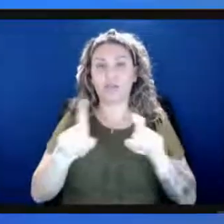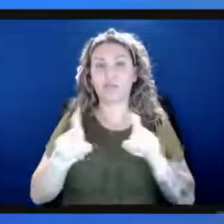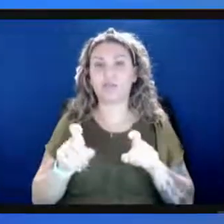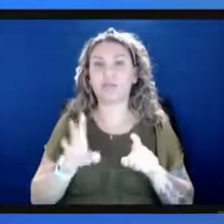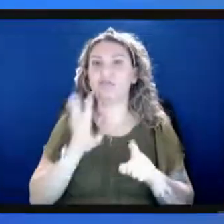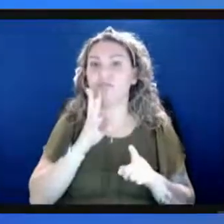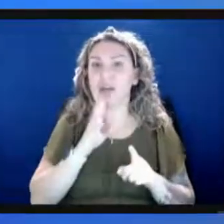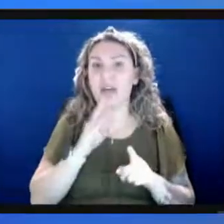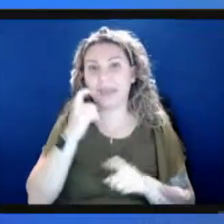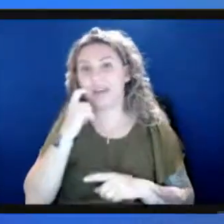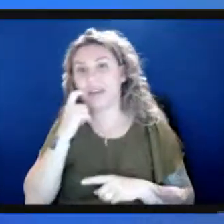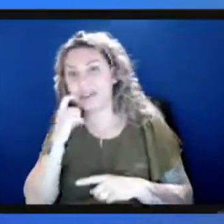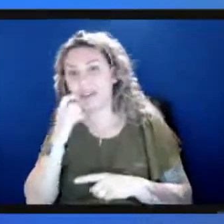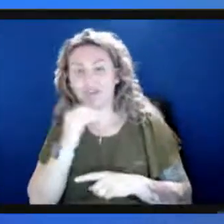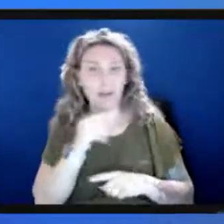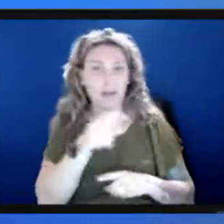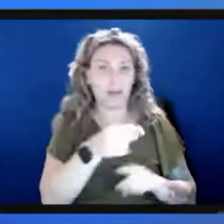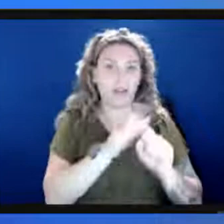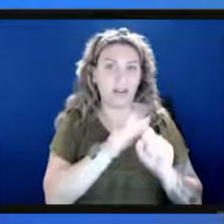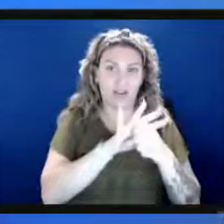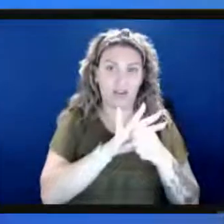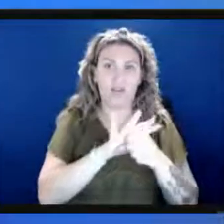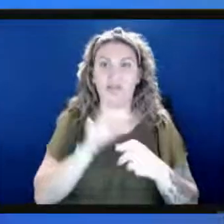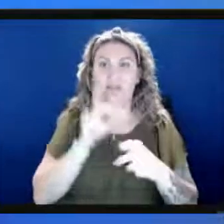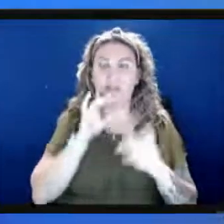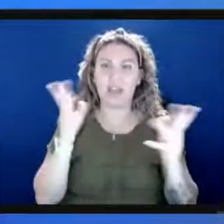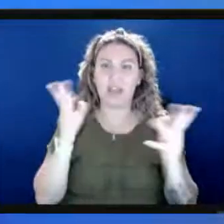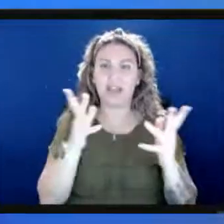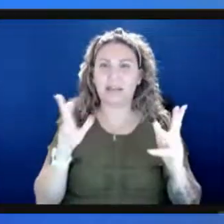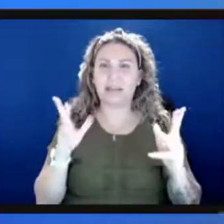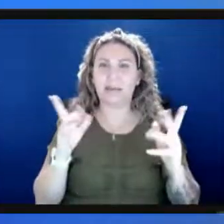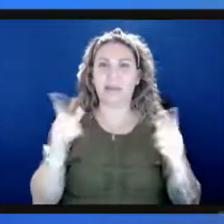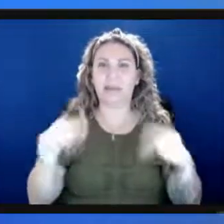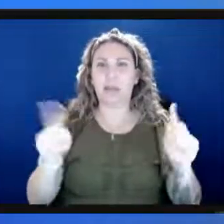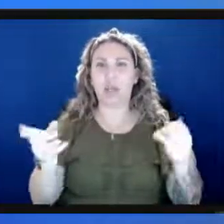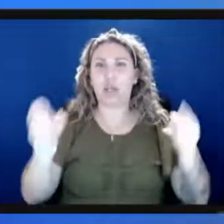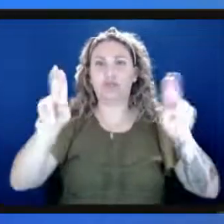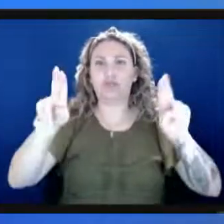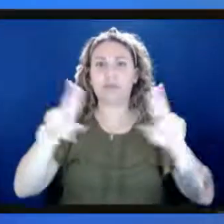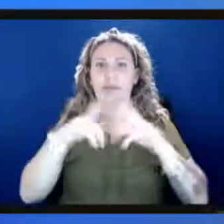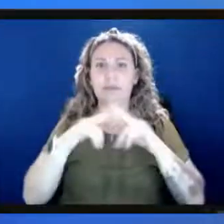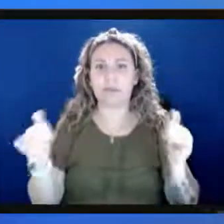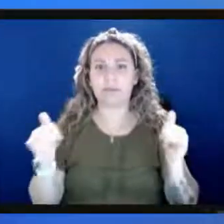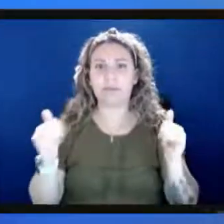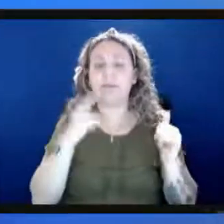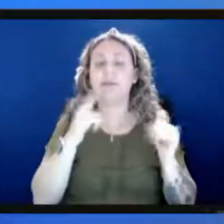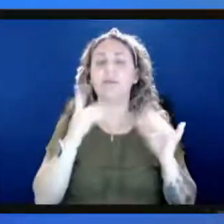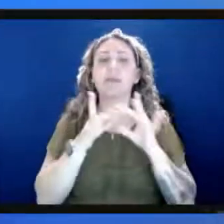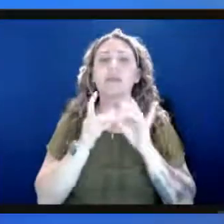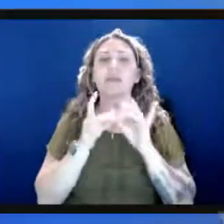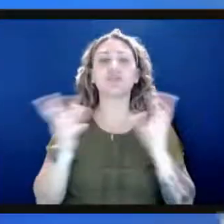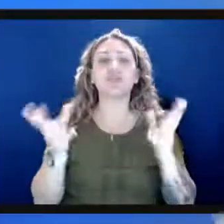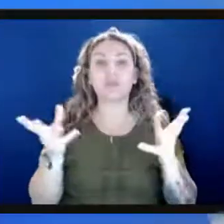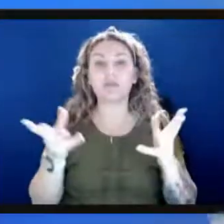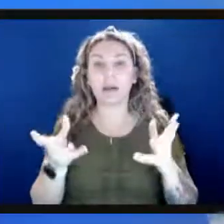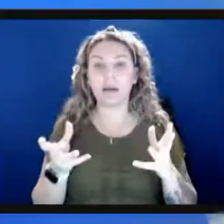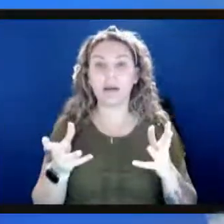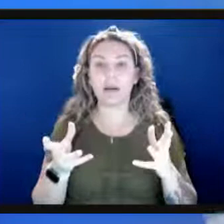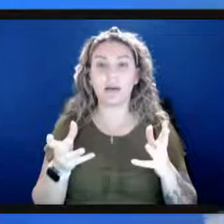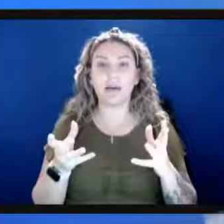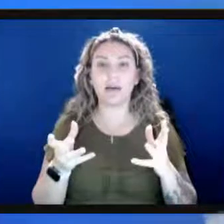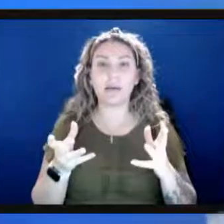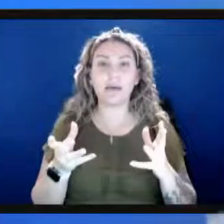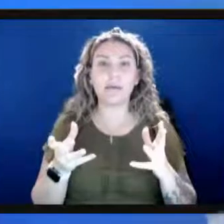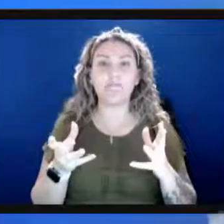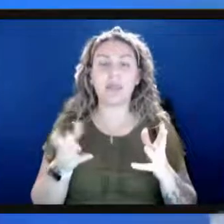the COVID, and looking at the temporal rise at the same time. I would view the connection as the psychosocial impact